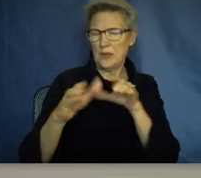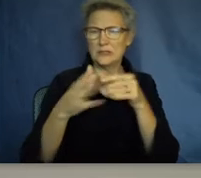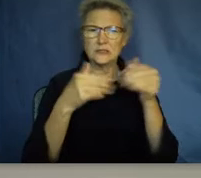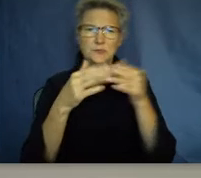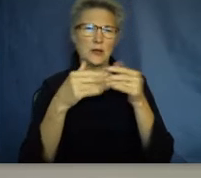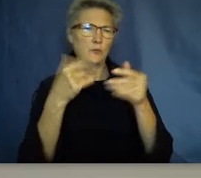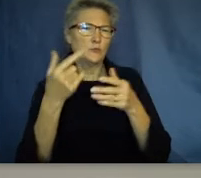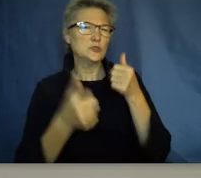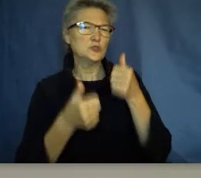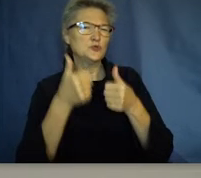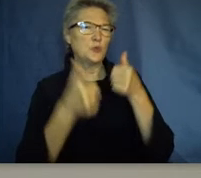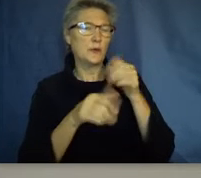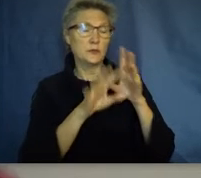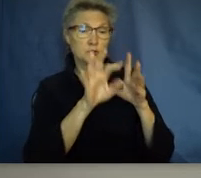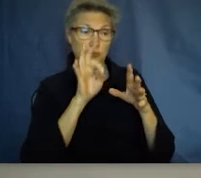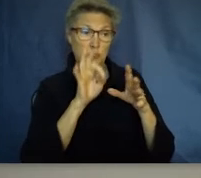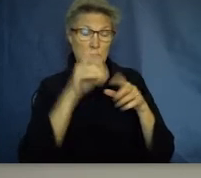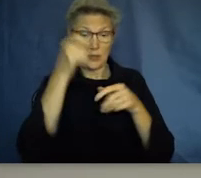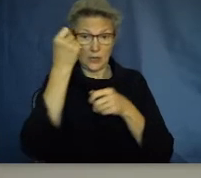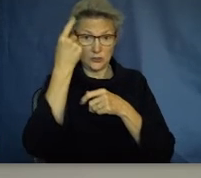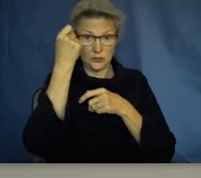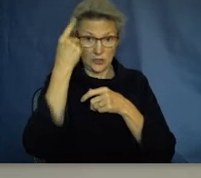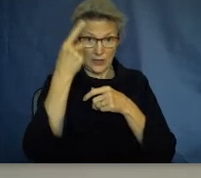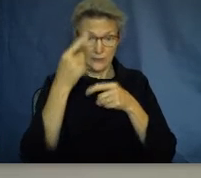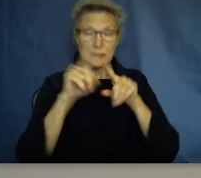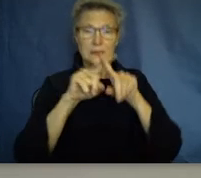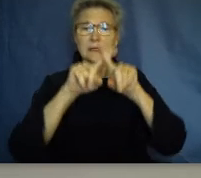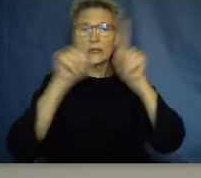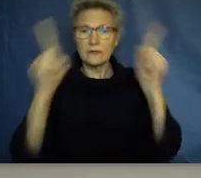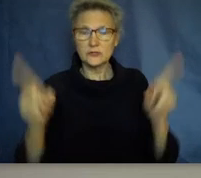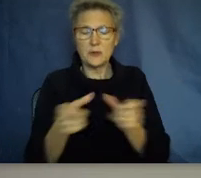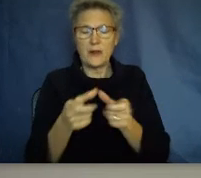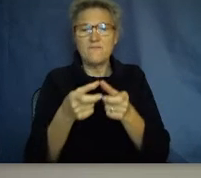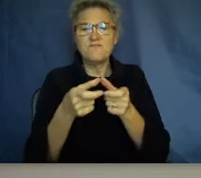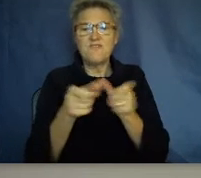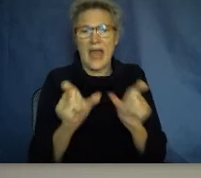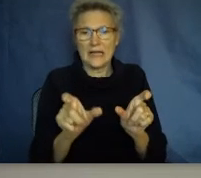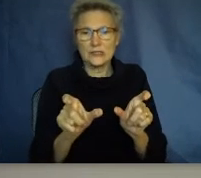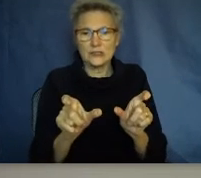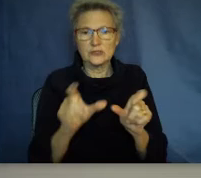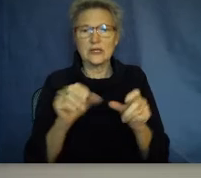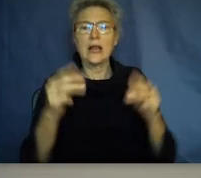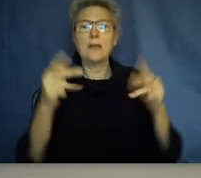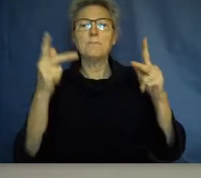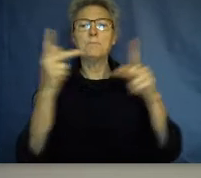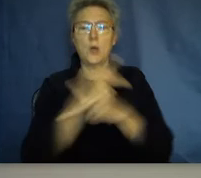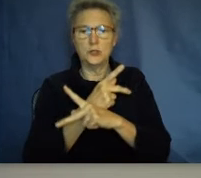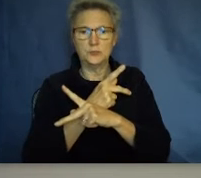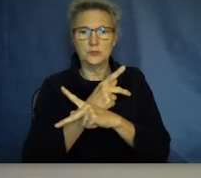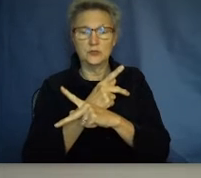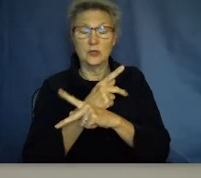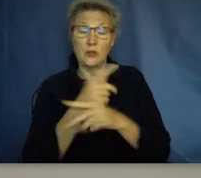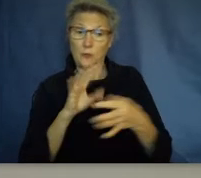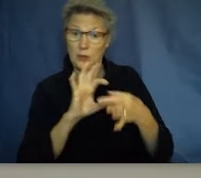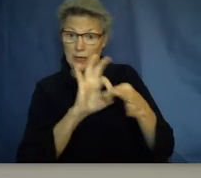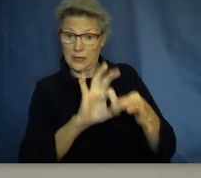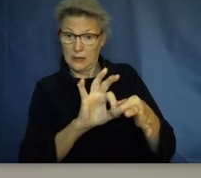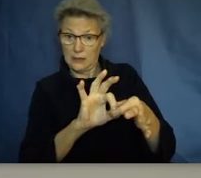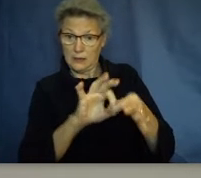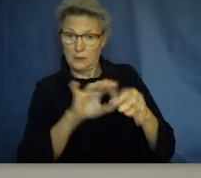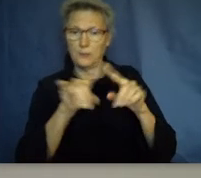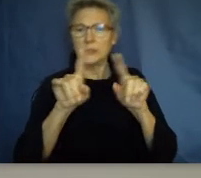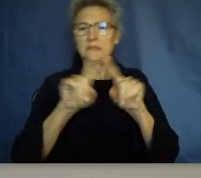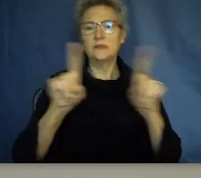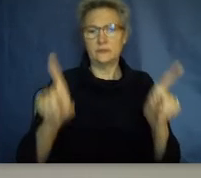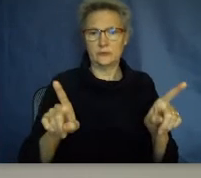understand the difference between factors and multiples. Factors and multiples are related, but they're different. So if we look at